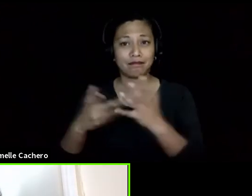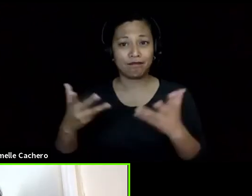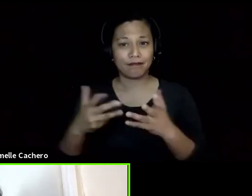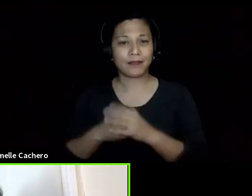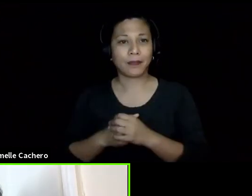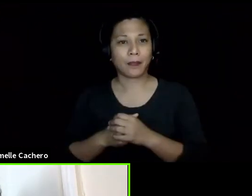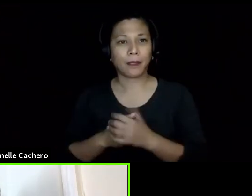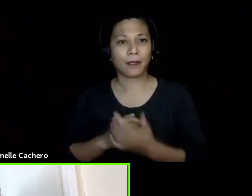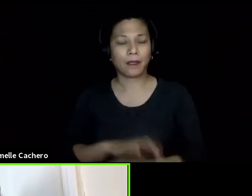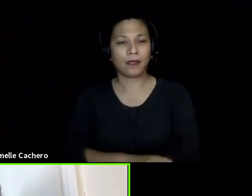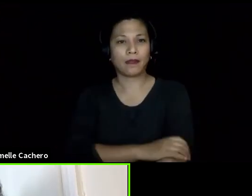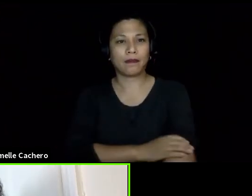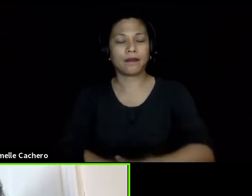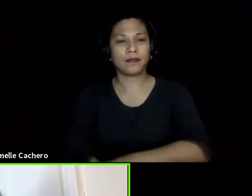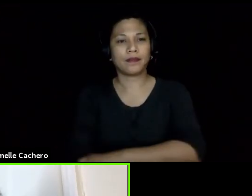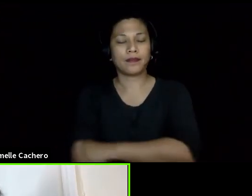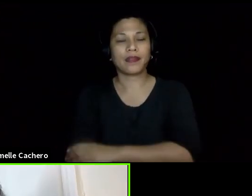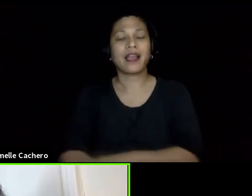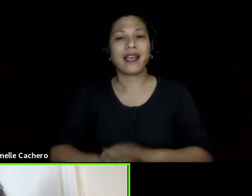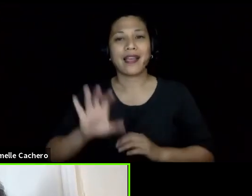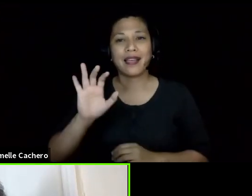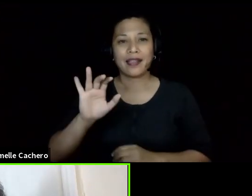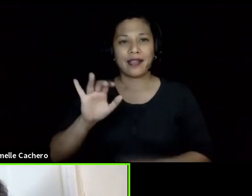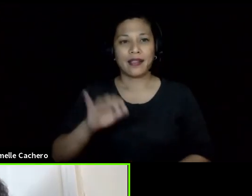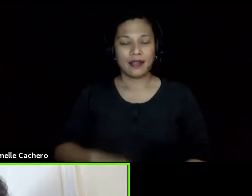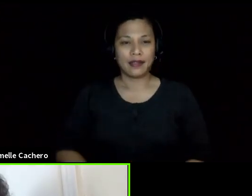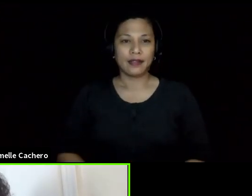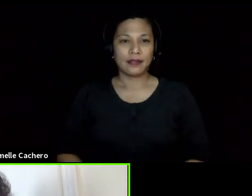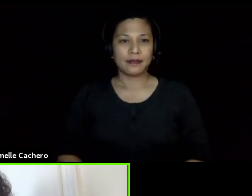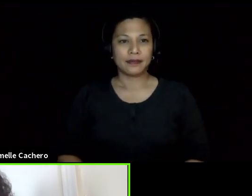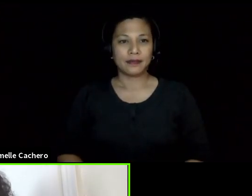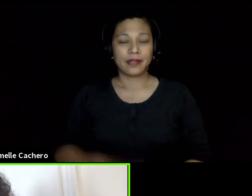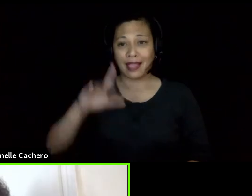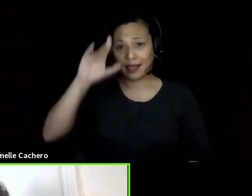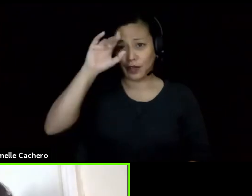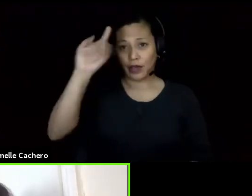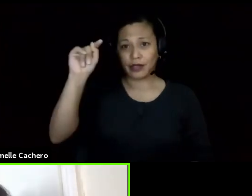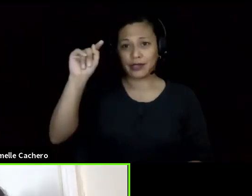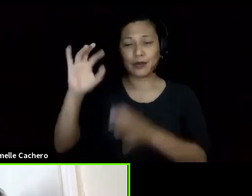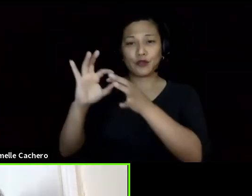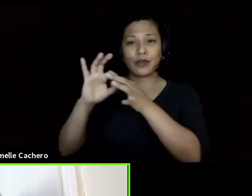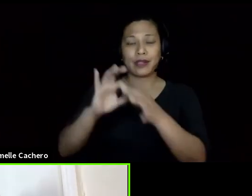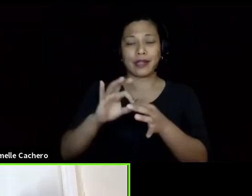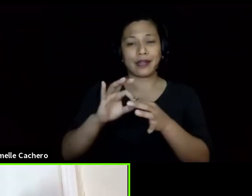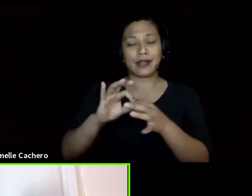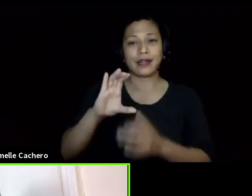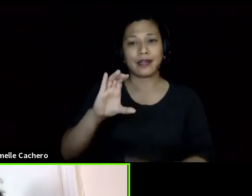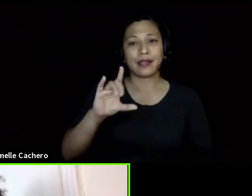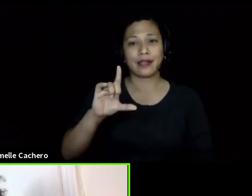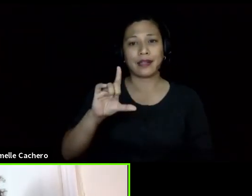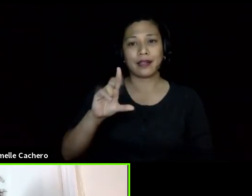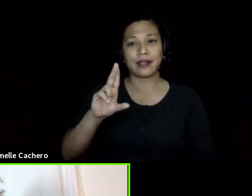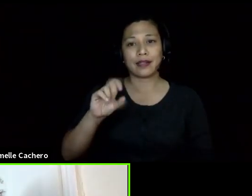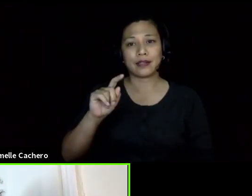I'm kind of borrowing the concept from cluster hiring. And so